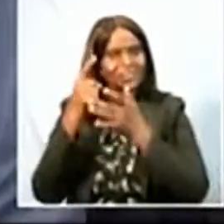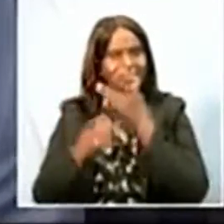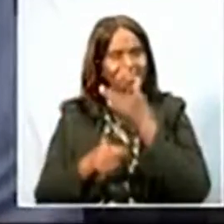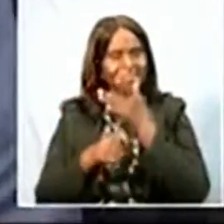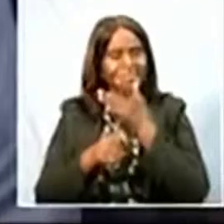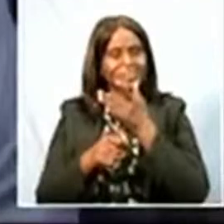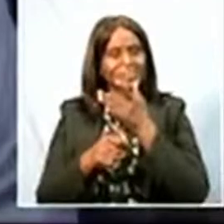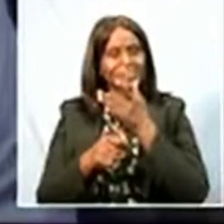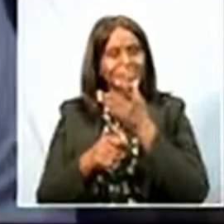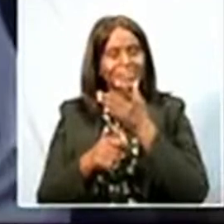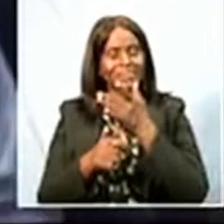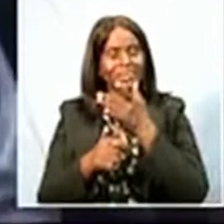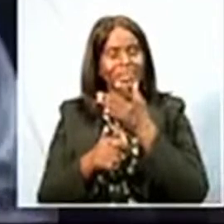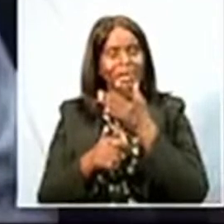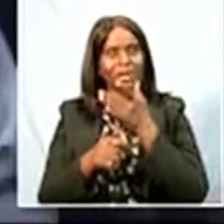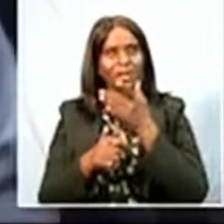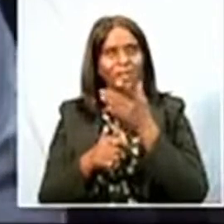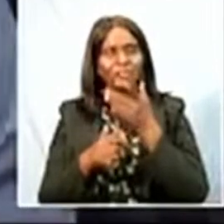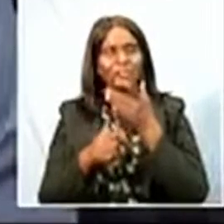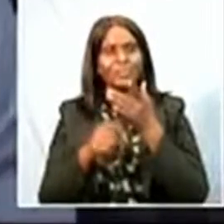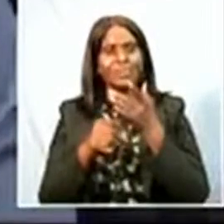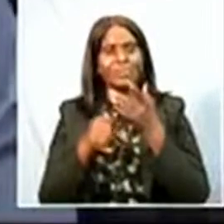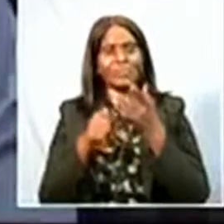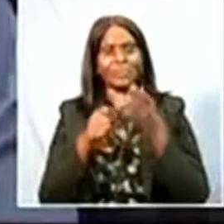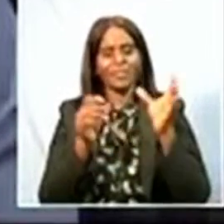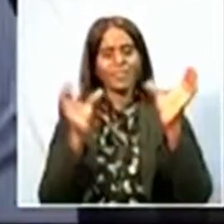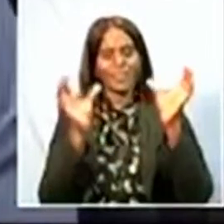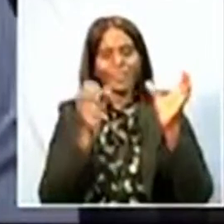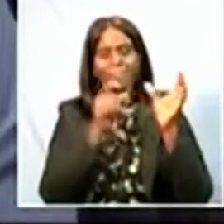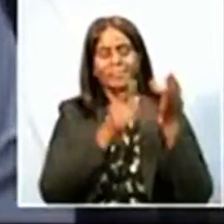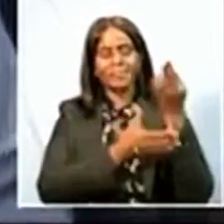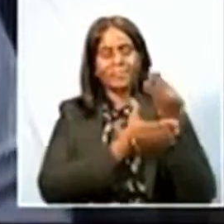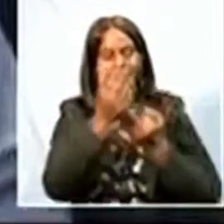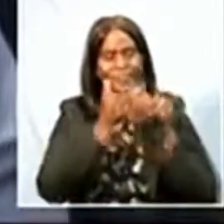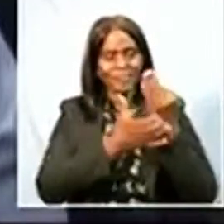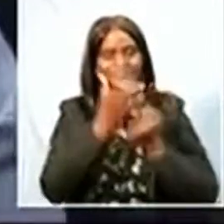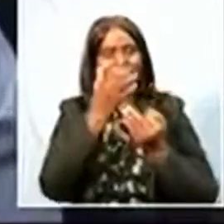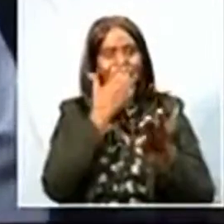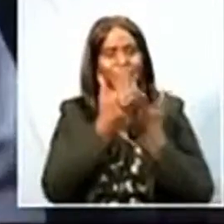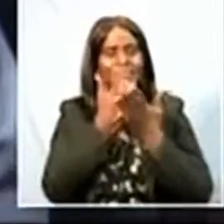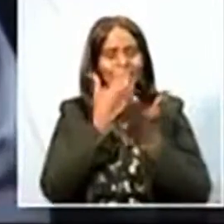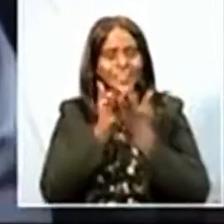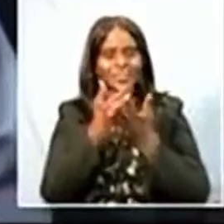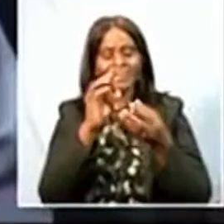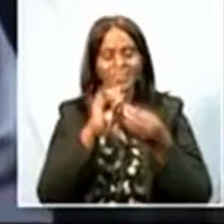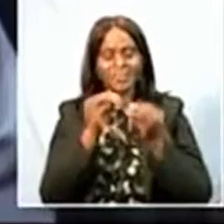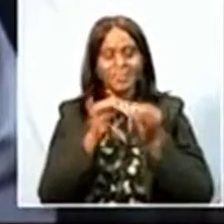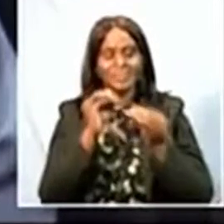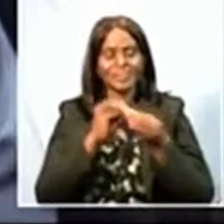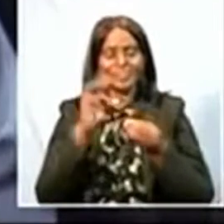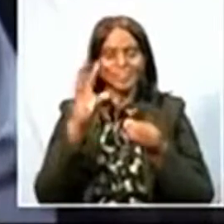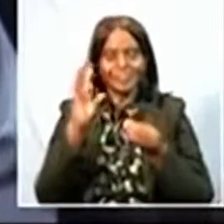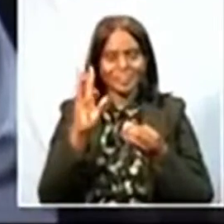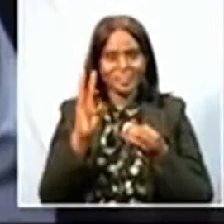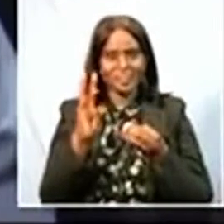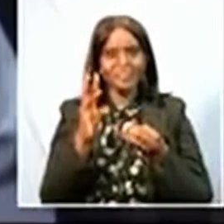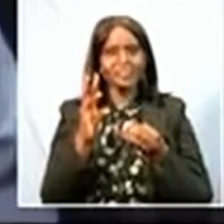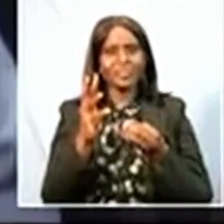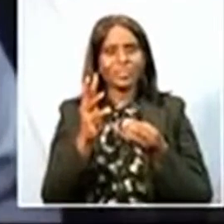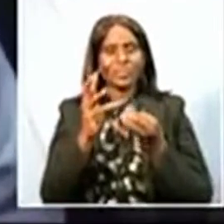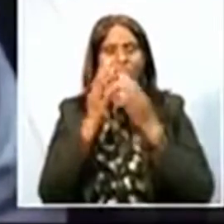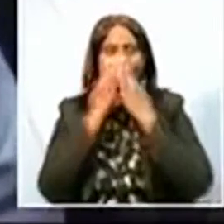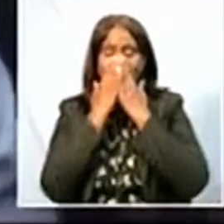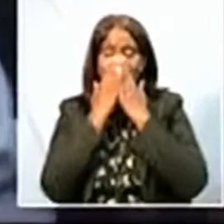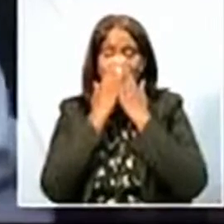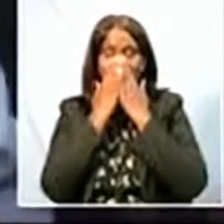what do they take this committee for? When you check the evidence on Appendix 6, most of the evidence submitted